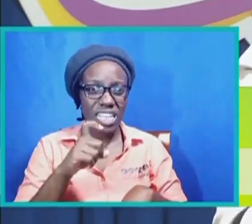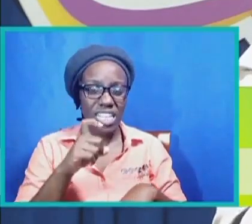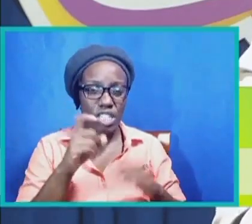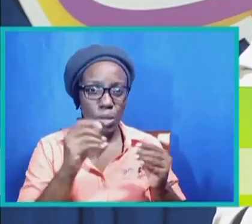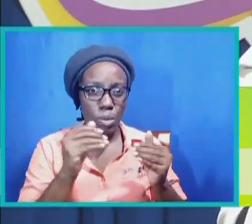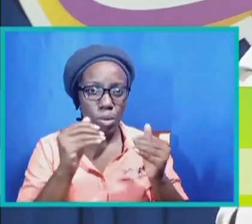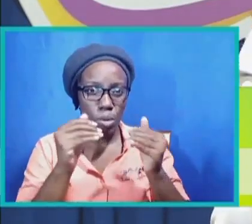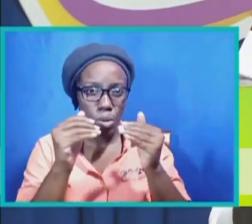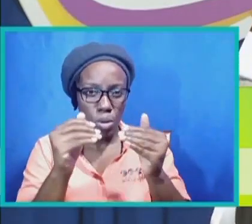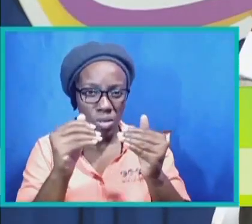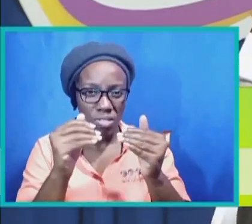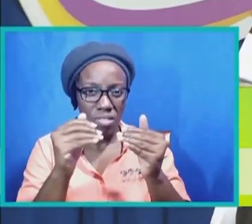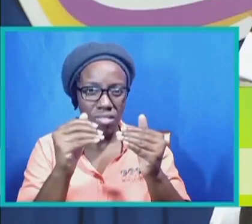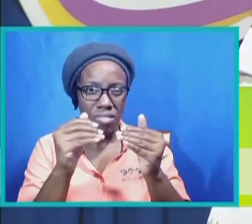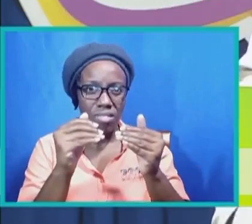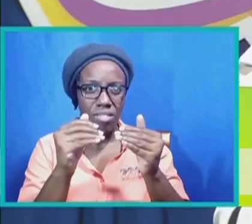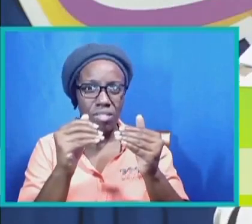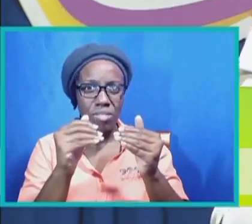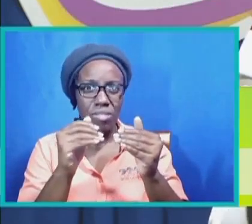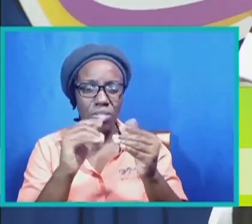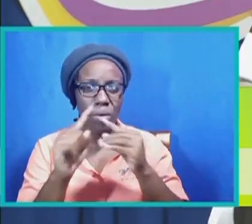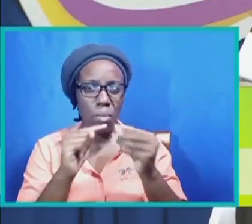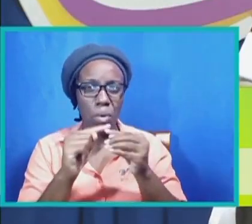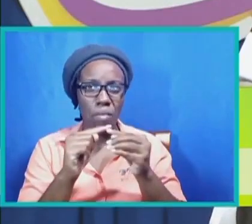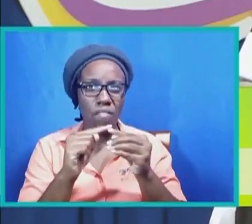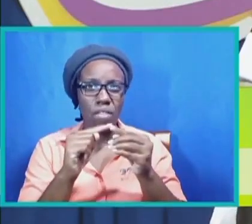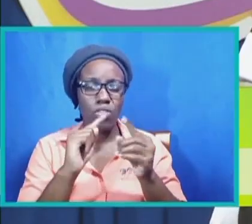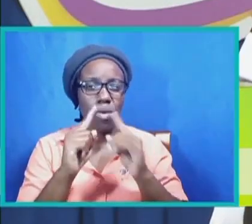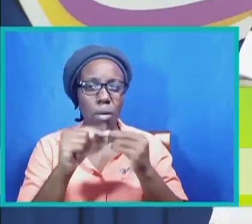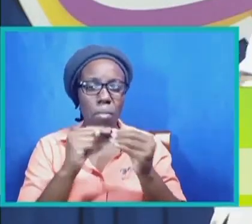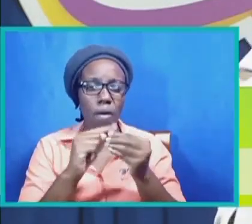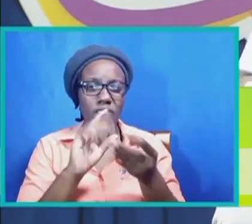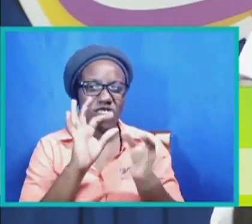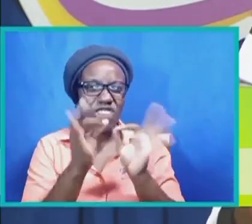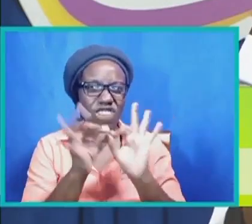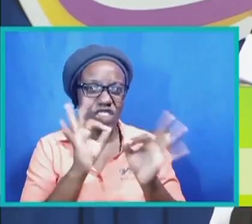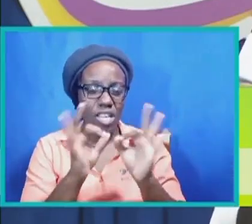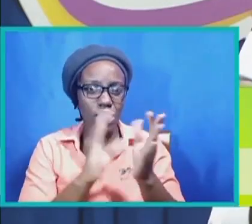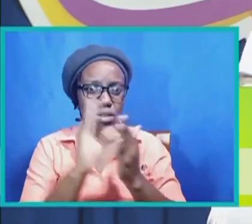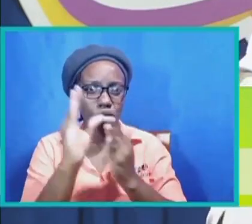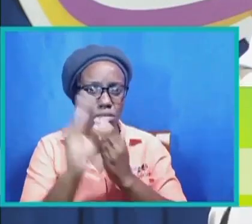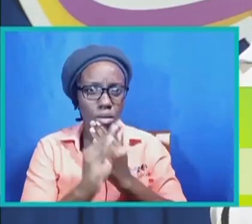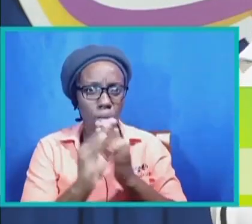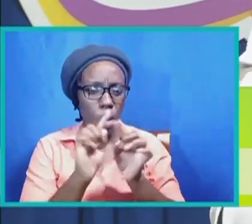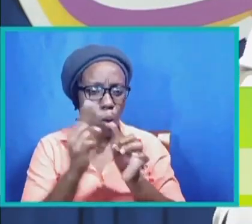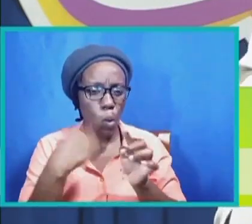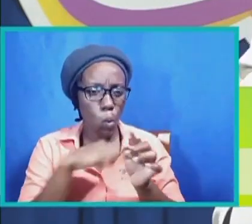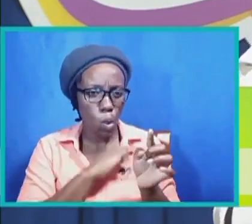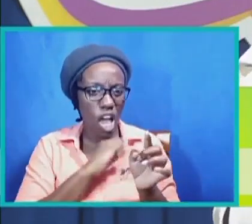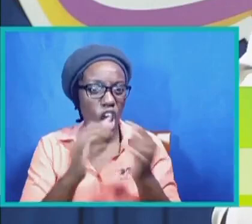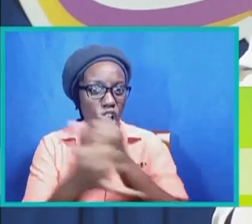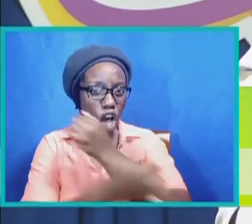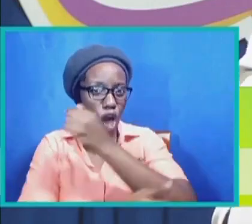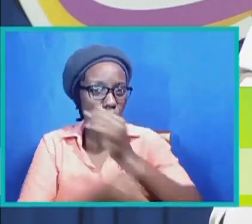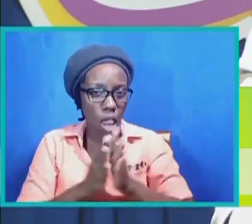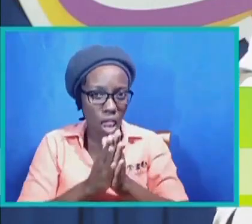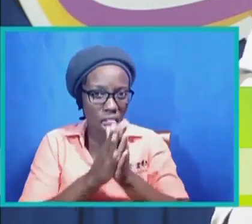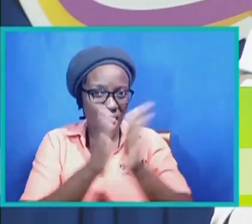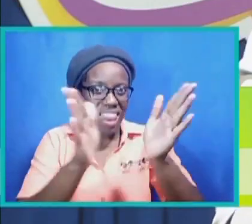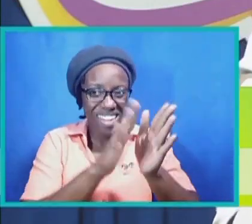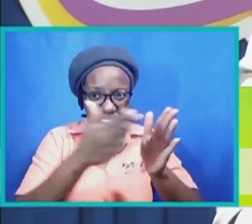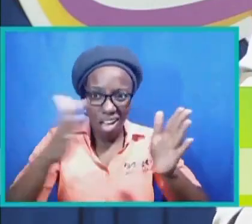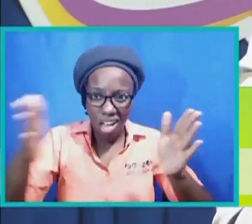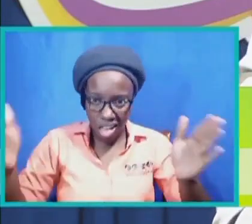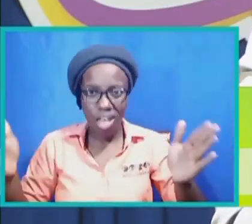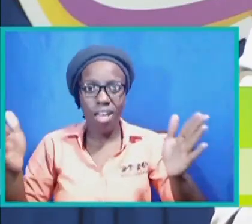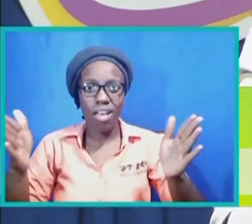curriculum, that we are a diverse country. Our education system, our school environments are all ecosystems